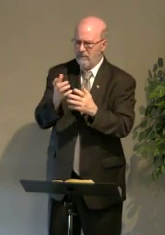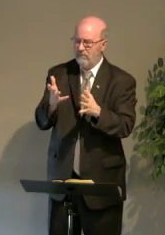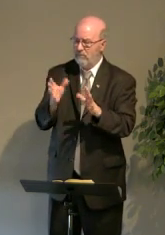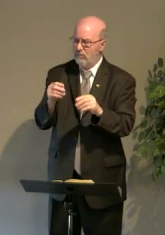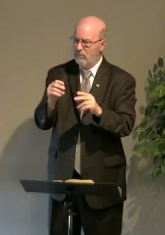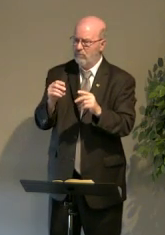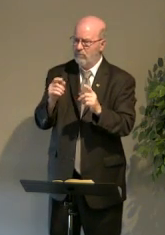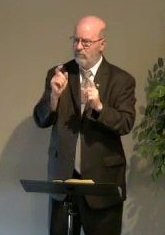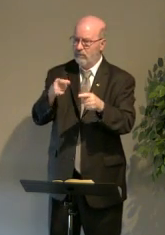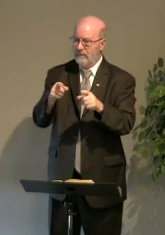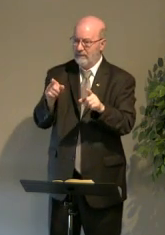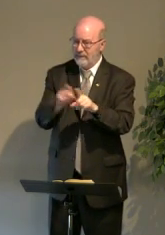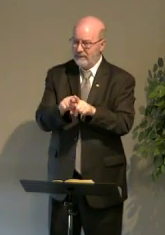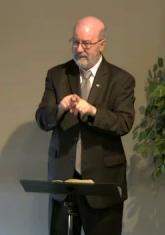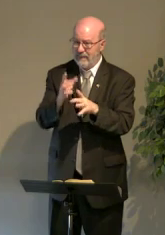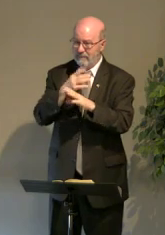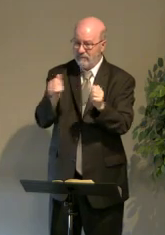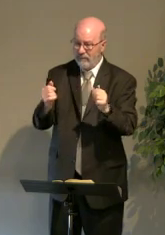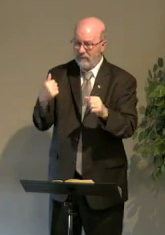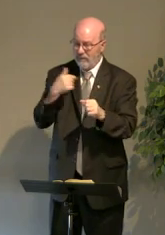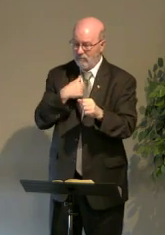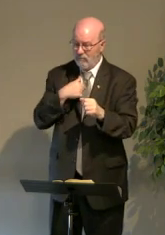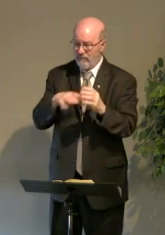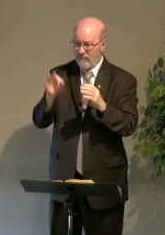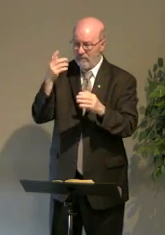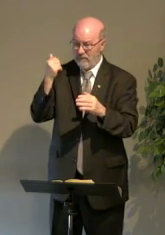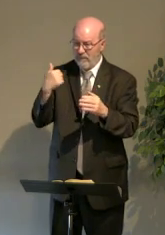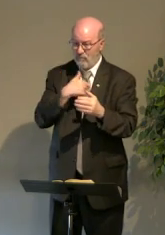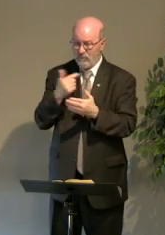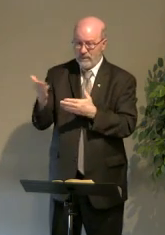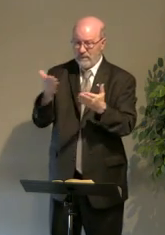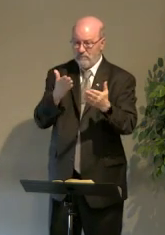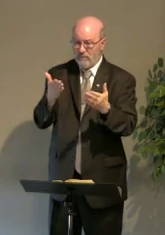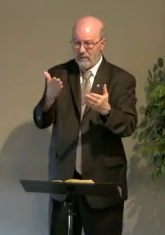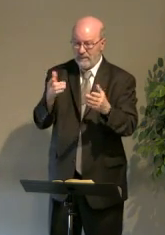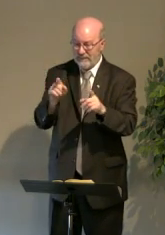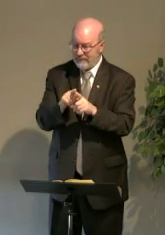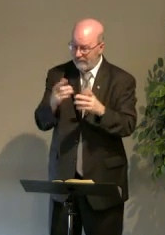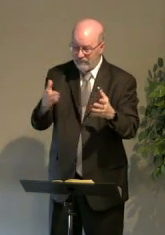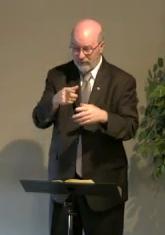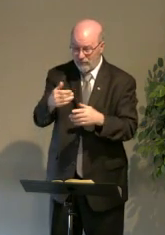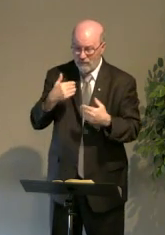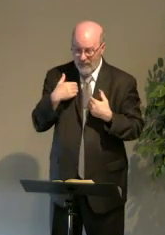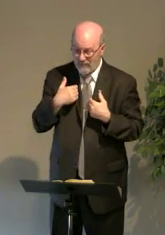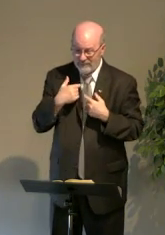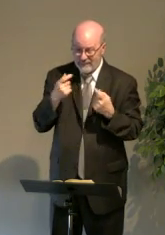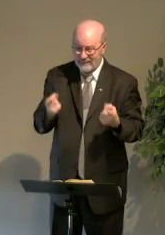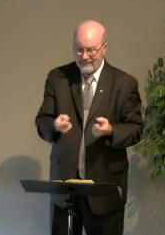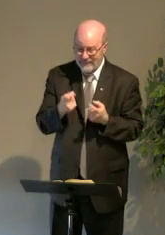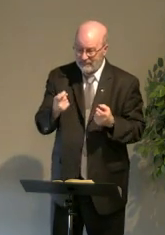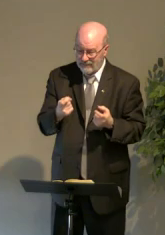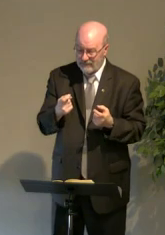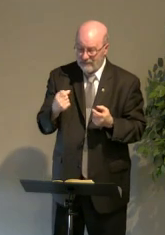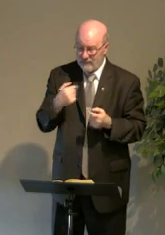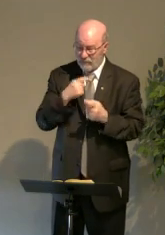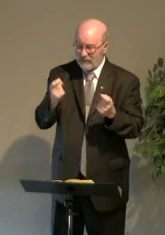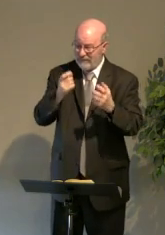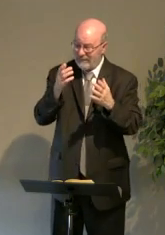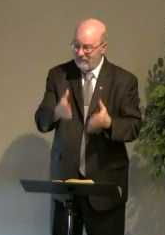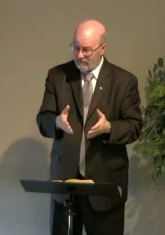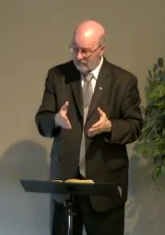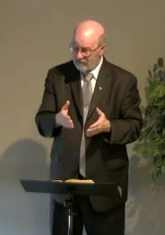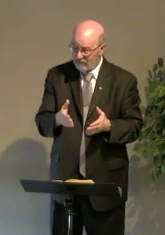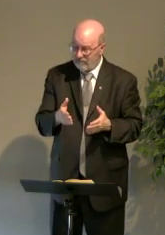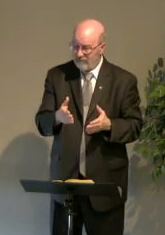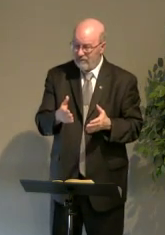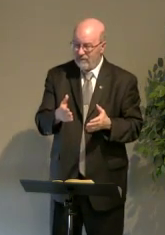We're just taking you to the same salvation that we found, because we brought to the table the same thing that you bring to the table. We are sinners.